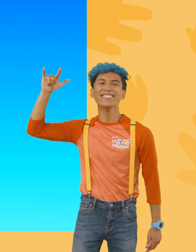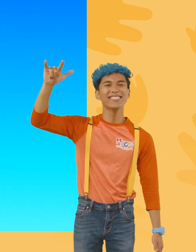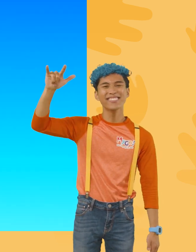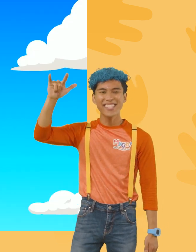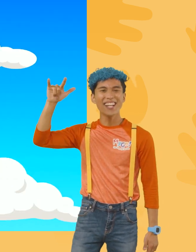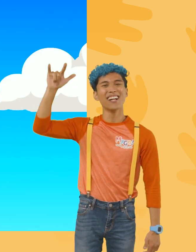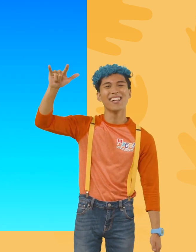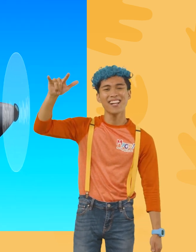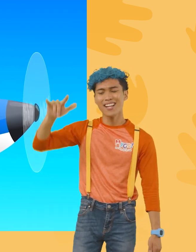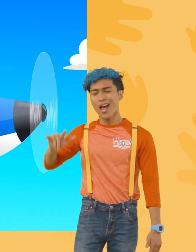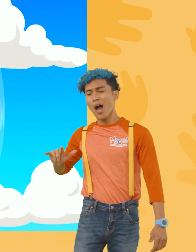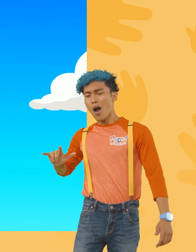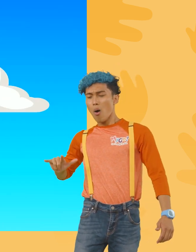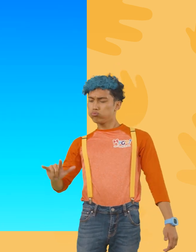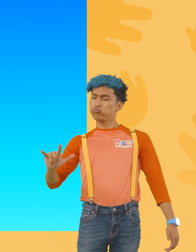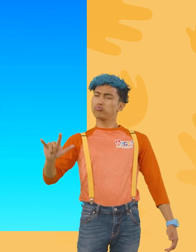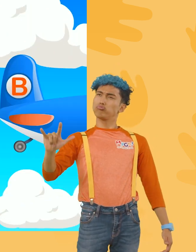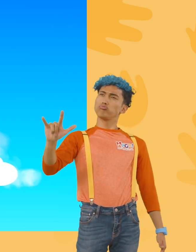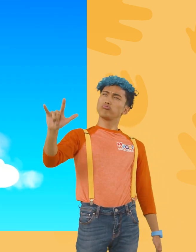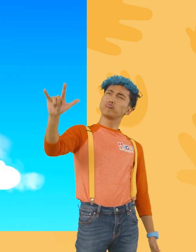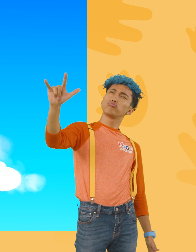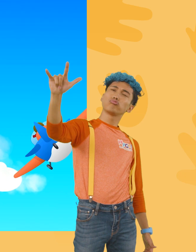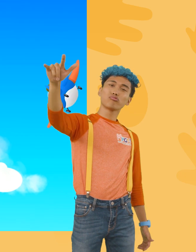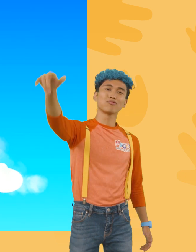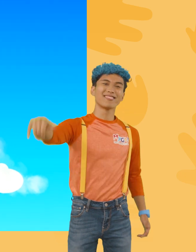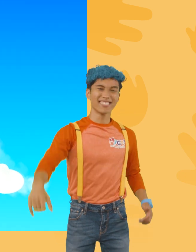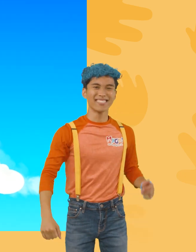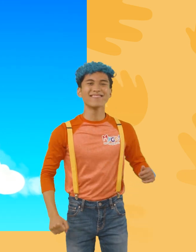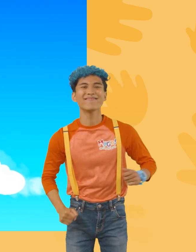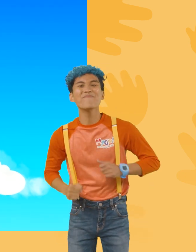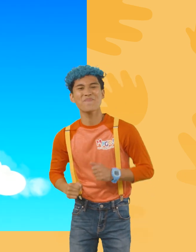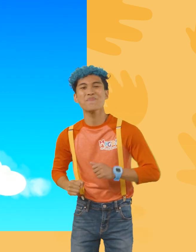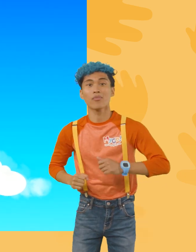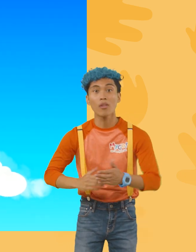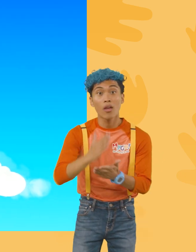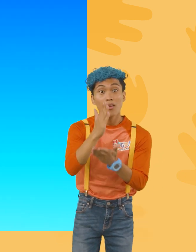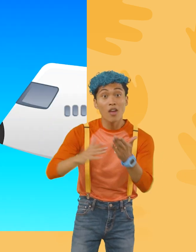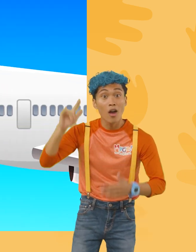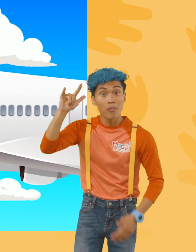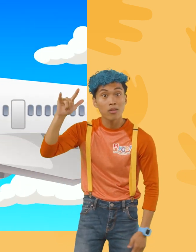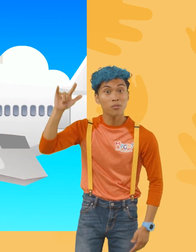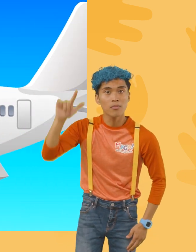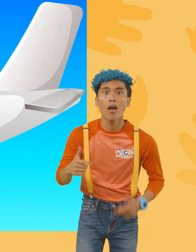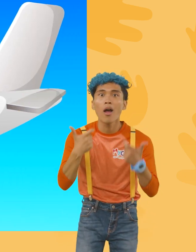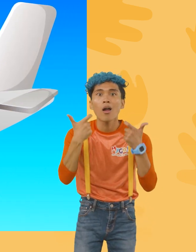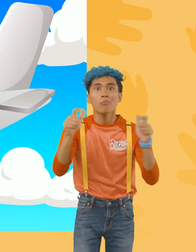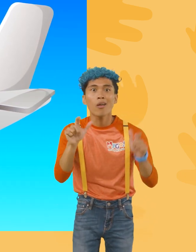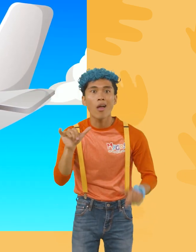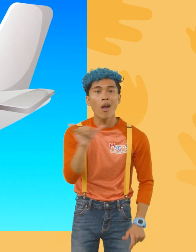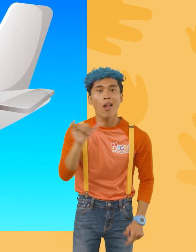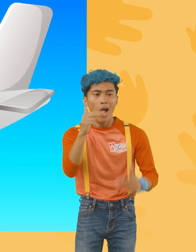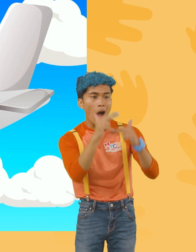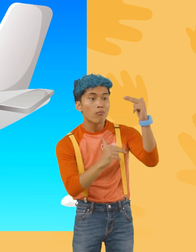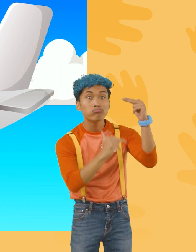Airplanes, airplanes, flying way up high. Some airplanes